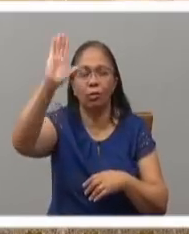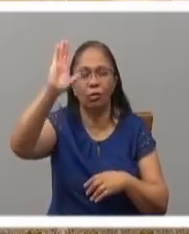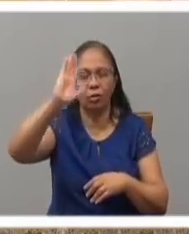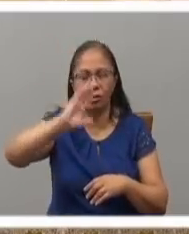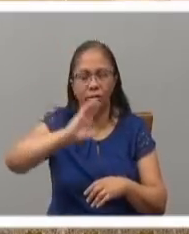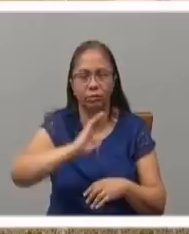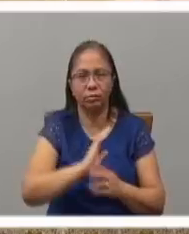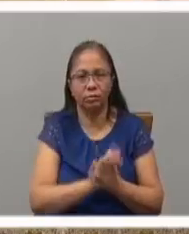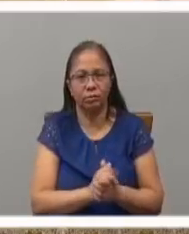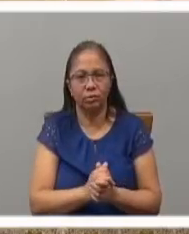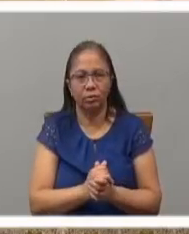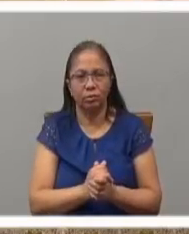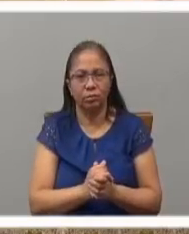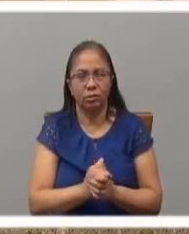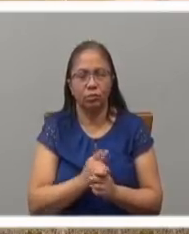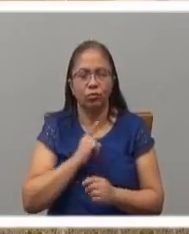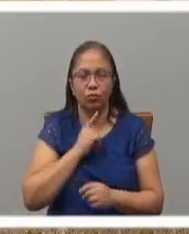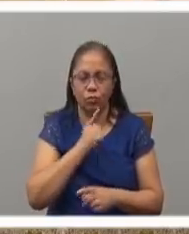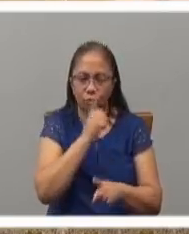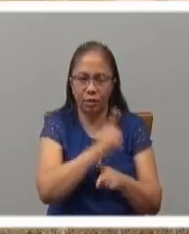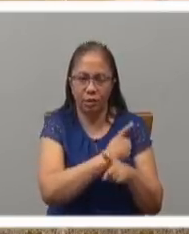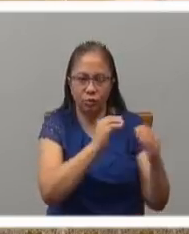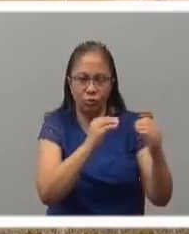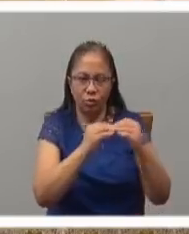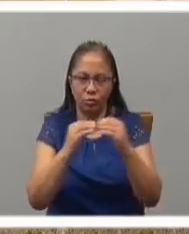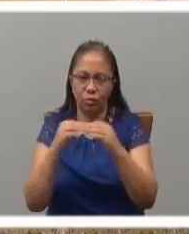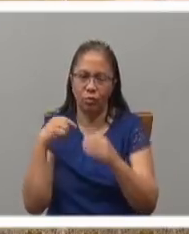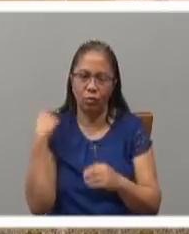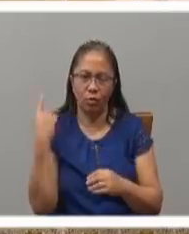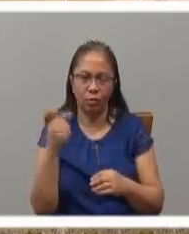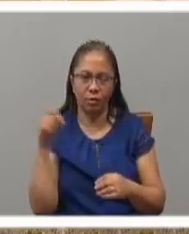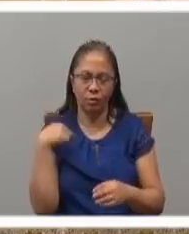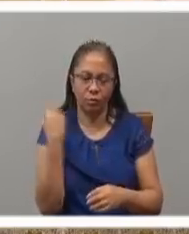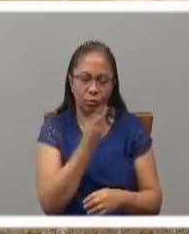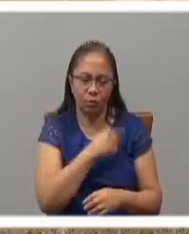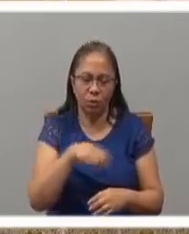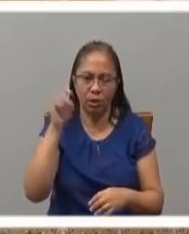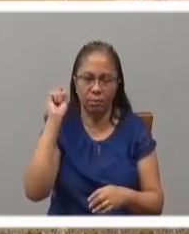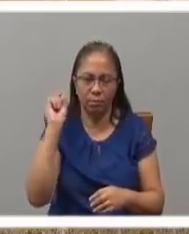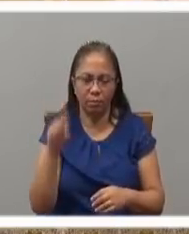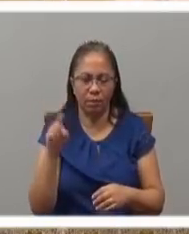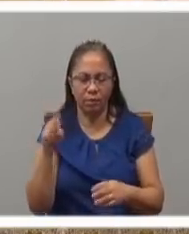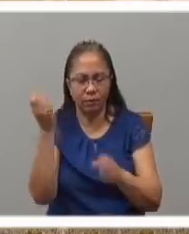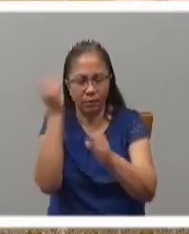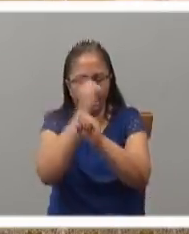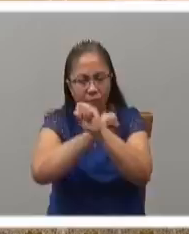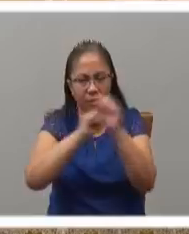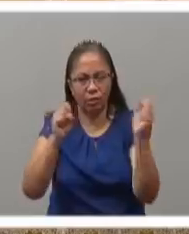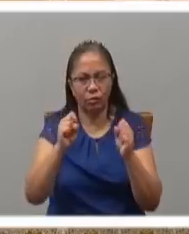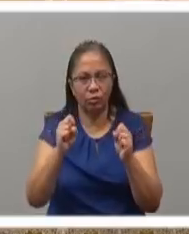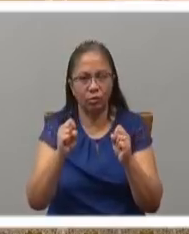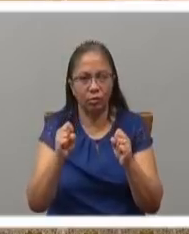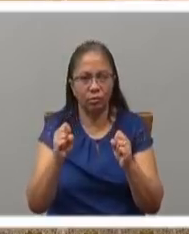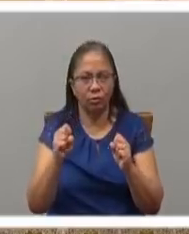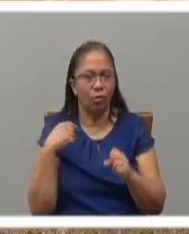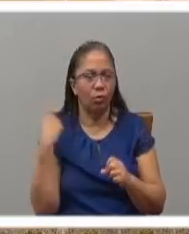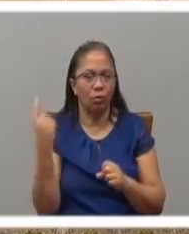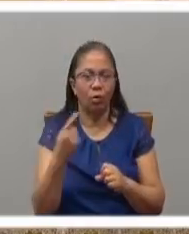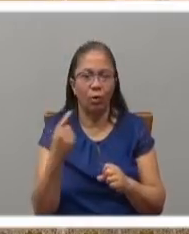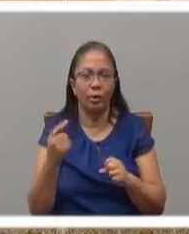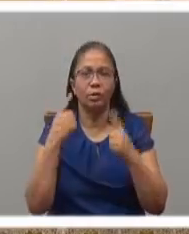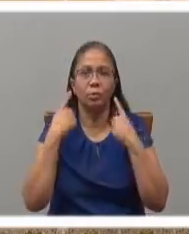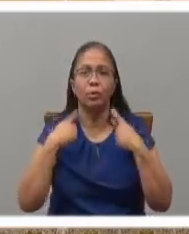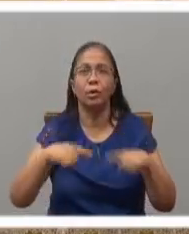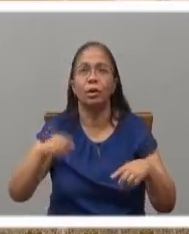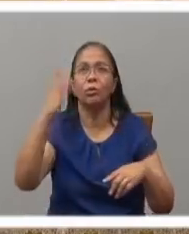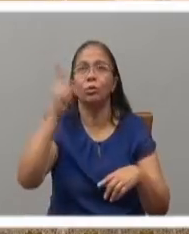God. It is right and just. It is truly right and just, our duty and our salvation, that at all times to acclaim